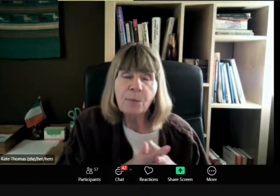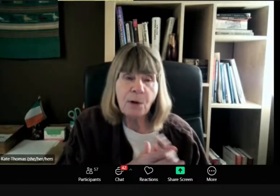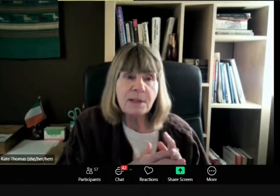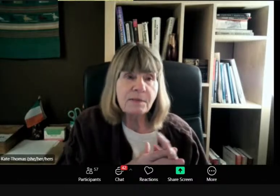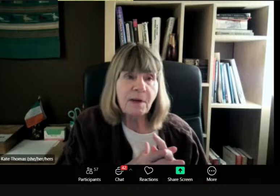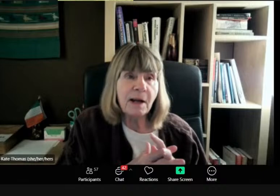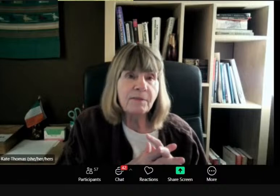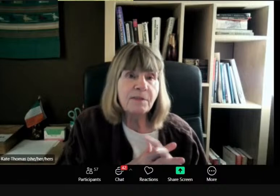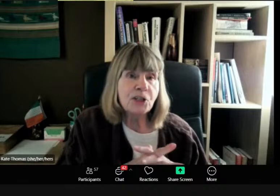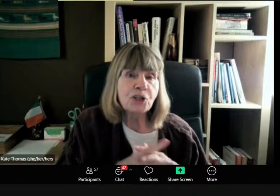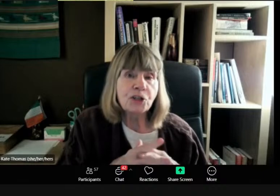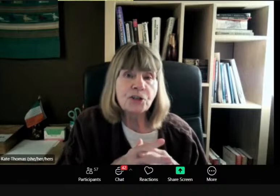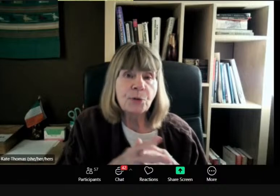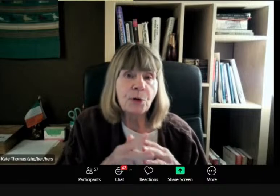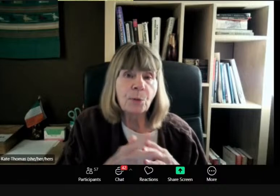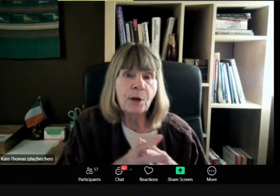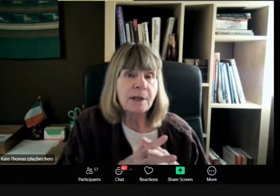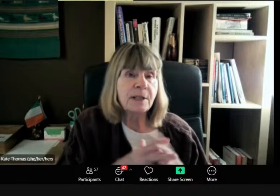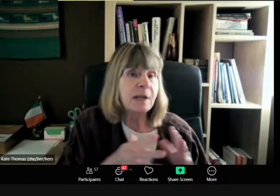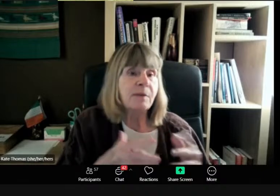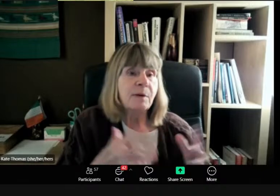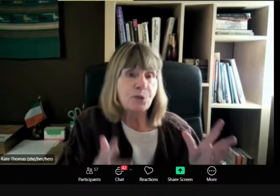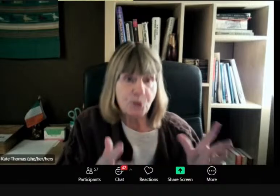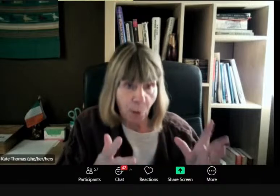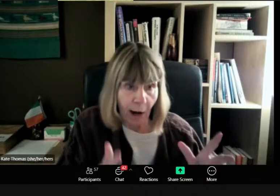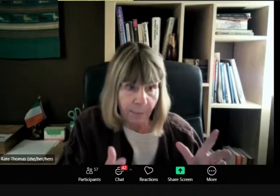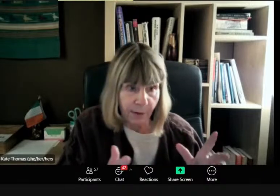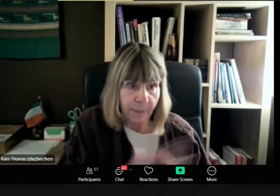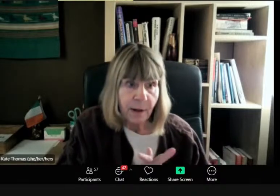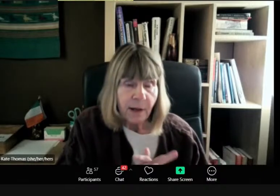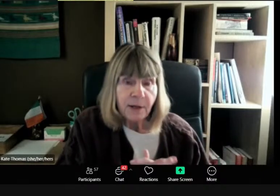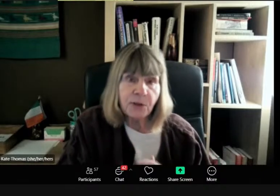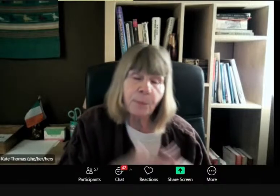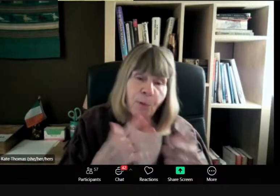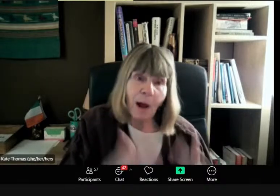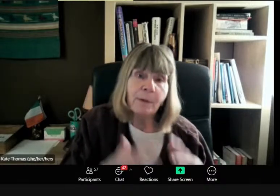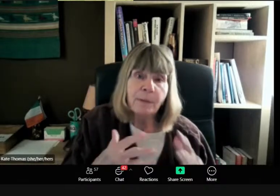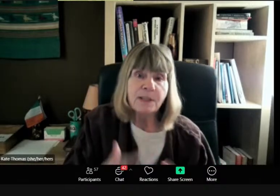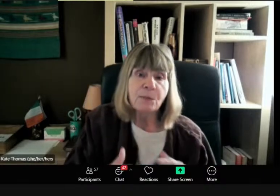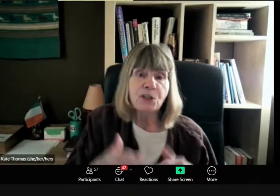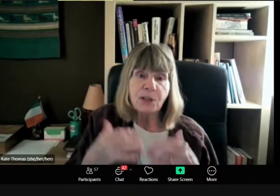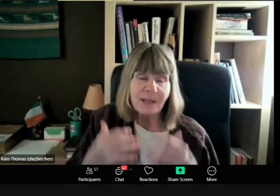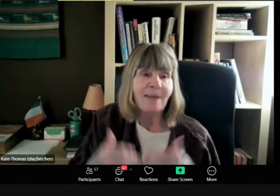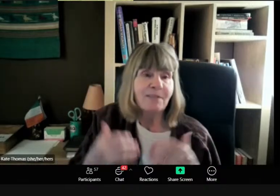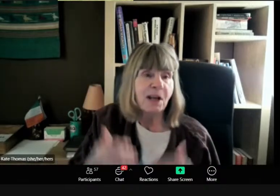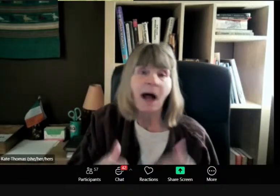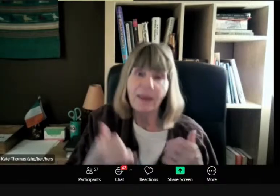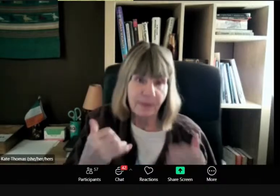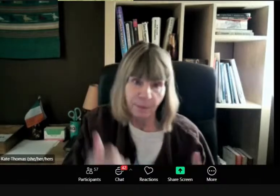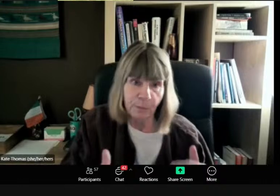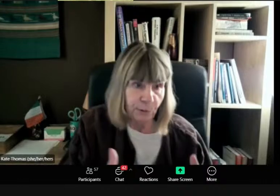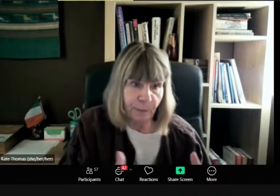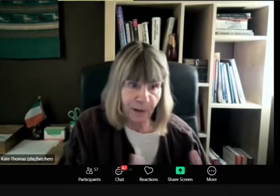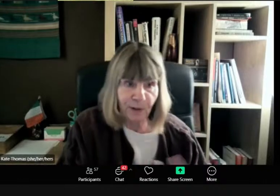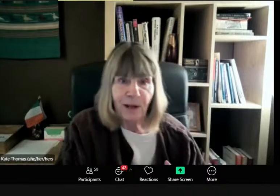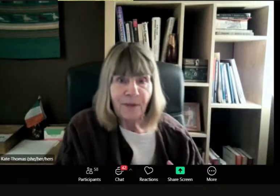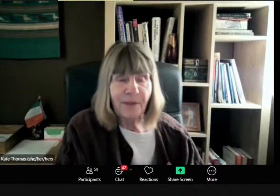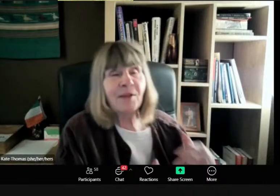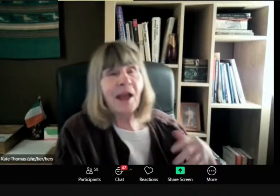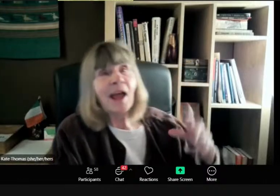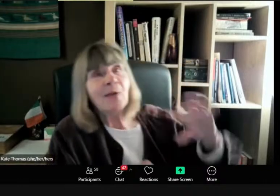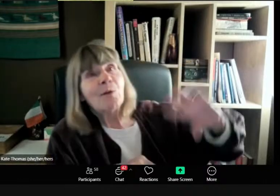And you're hard pressed to find physicians who are willing to even prescribe them. So the problem is we just haven't gotten the blue